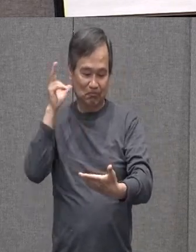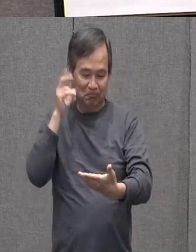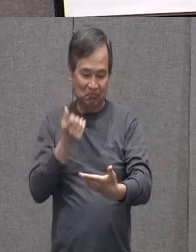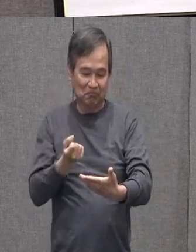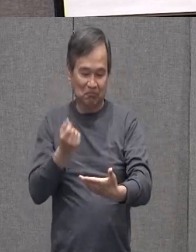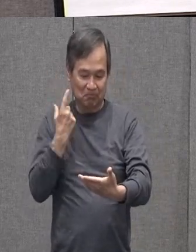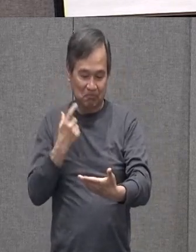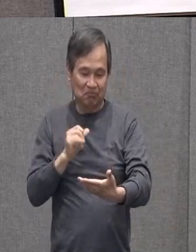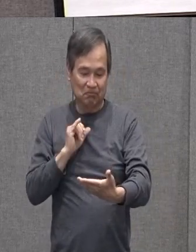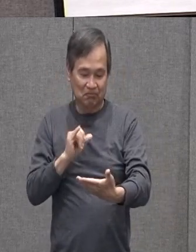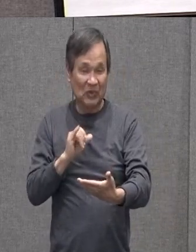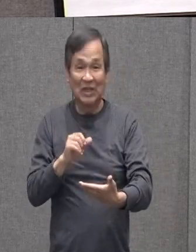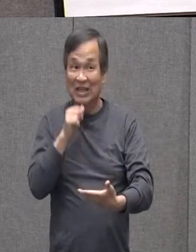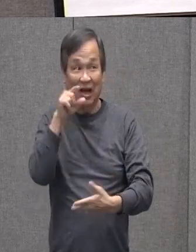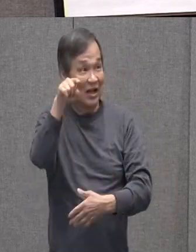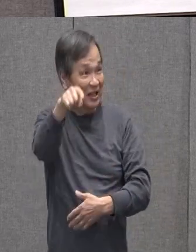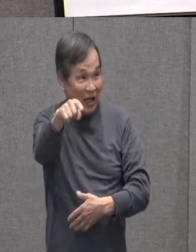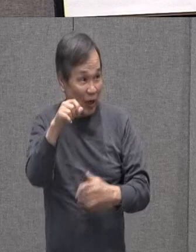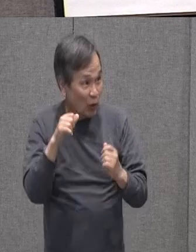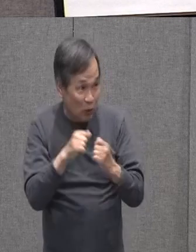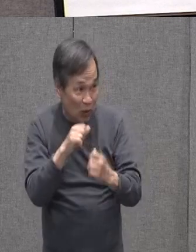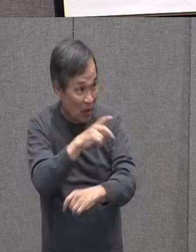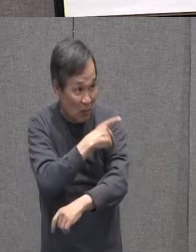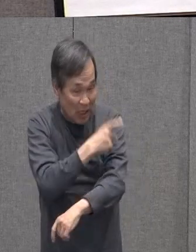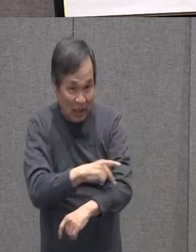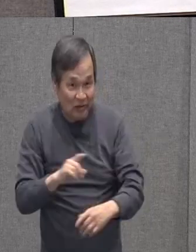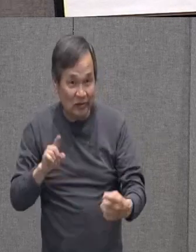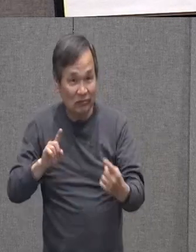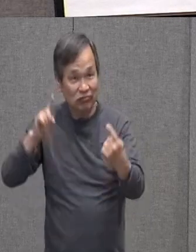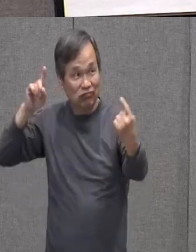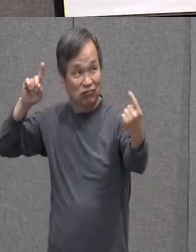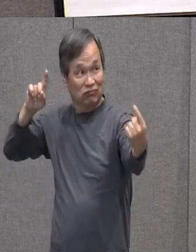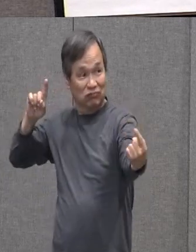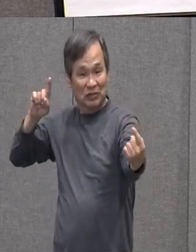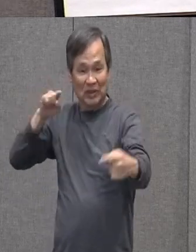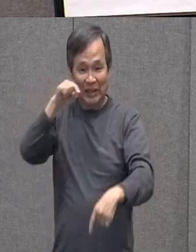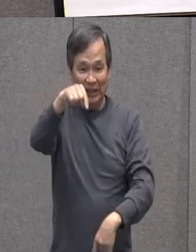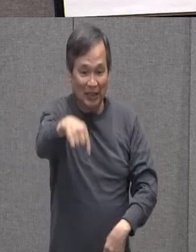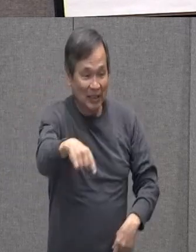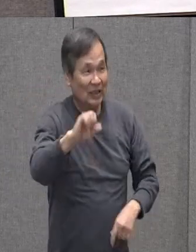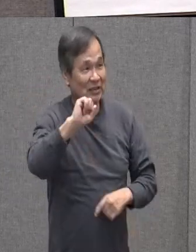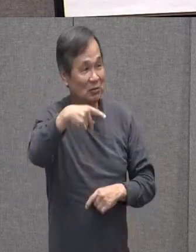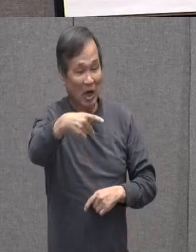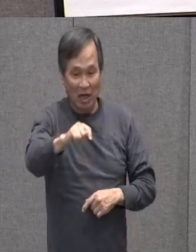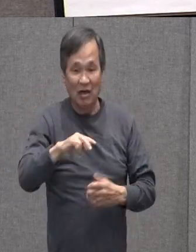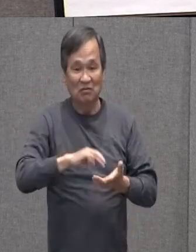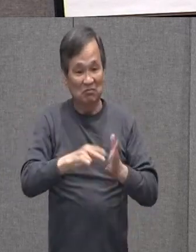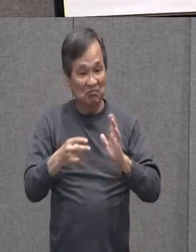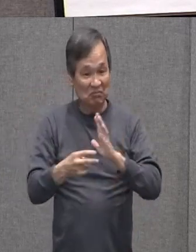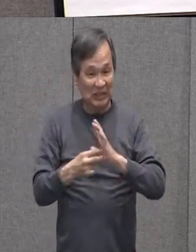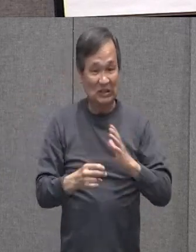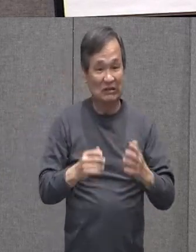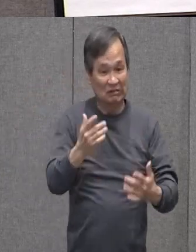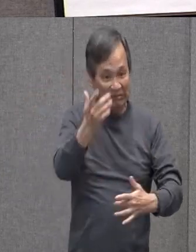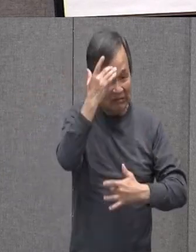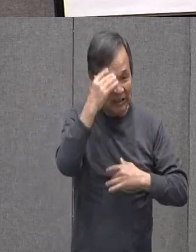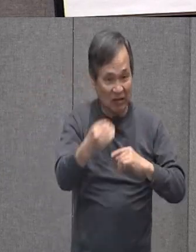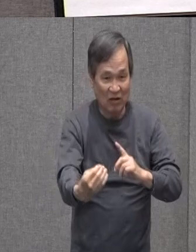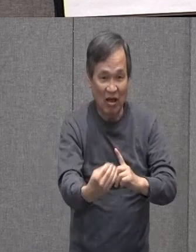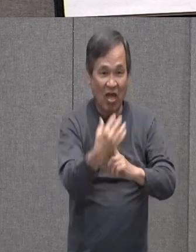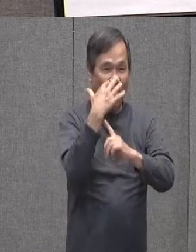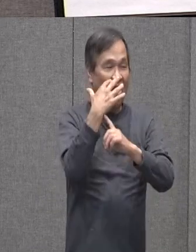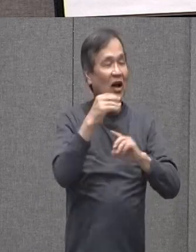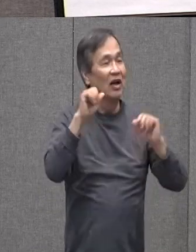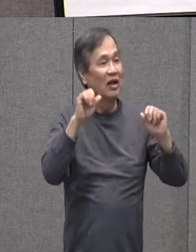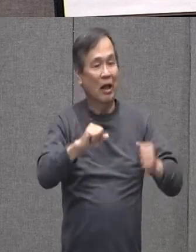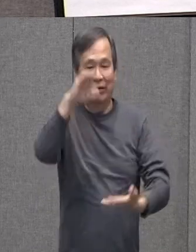professional is in a different place than the infected person, so that we're lessening the chance of people getting infected by